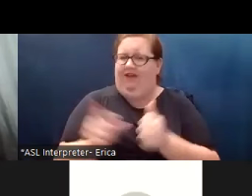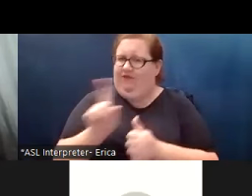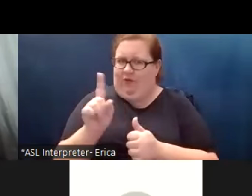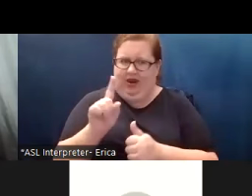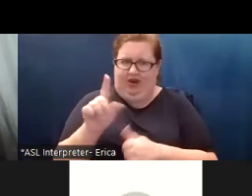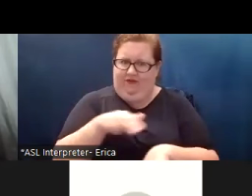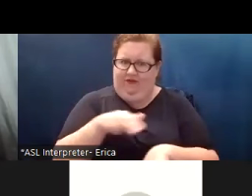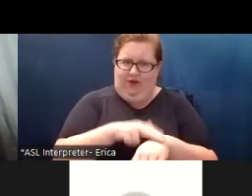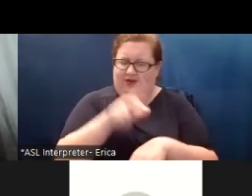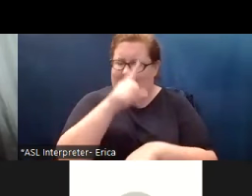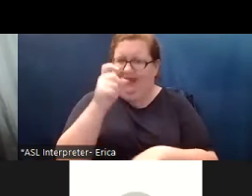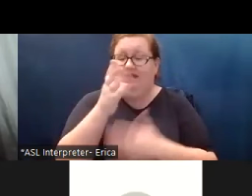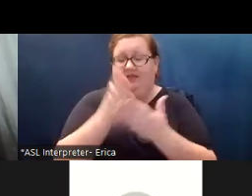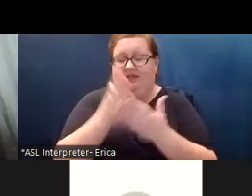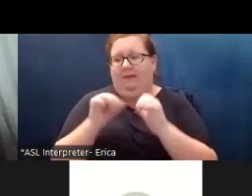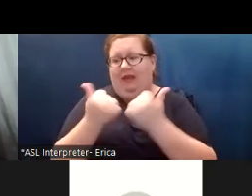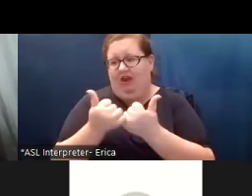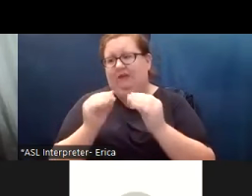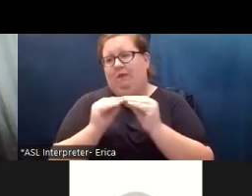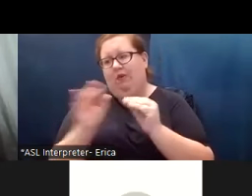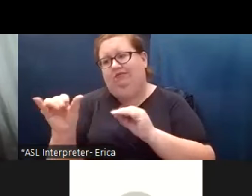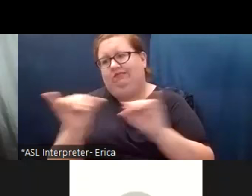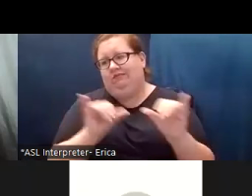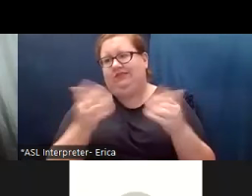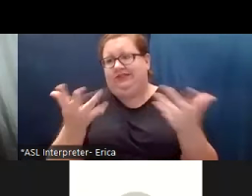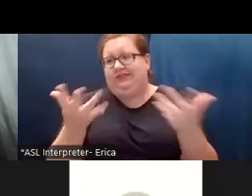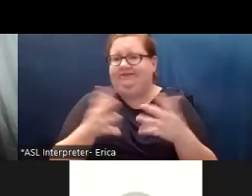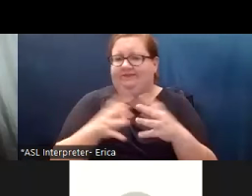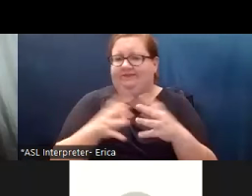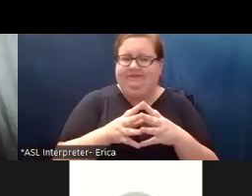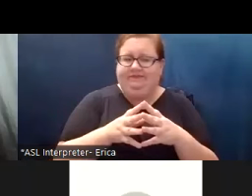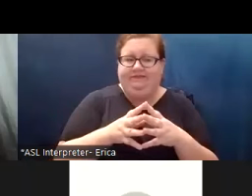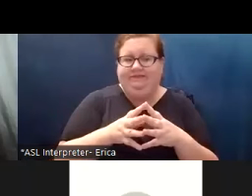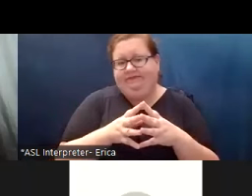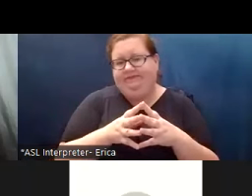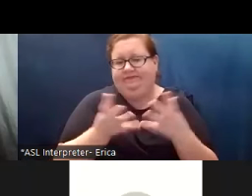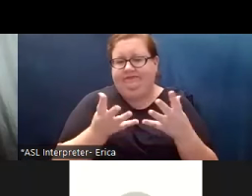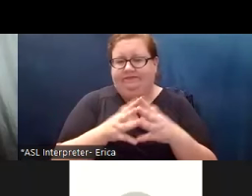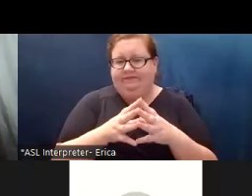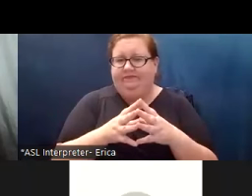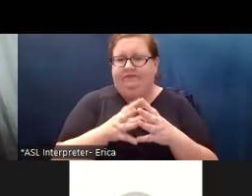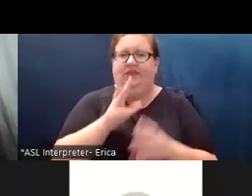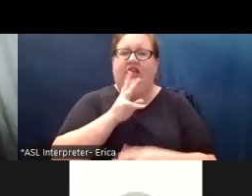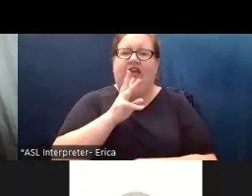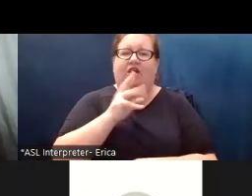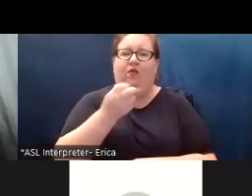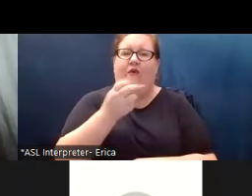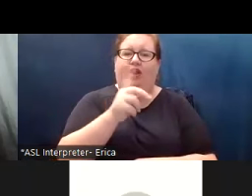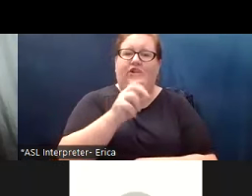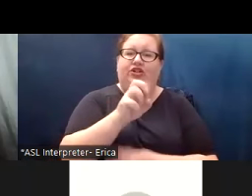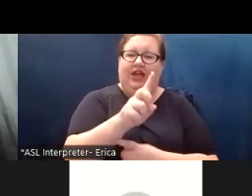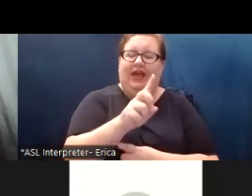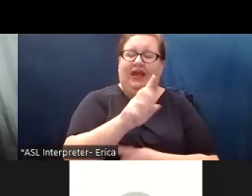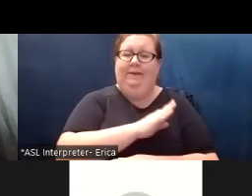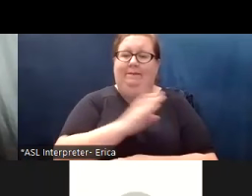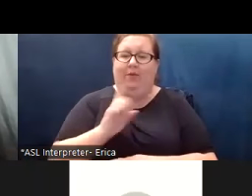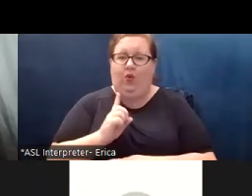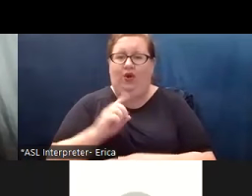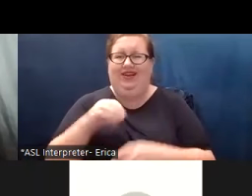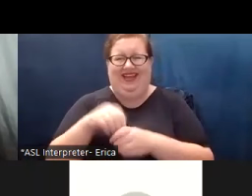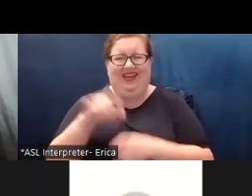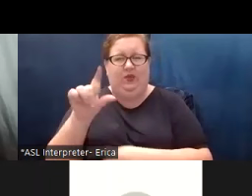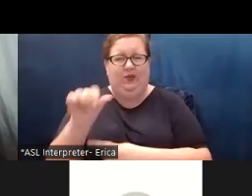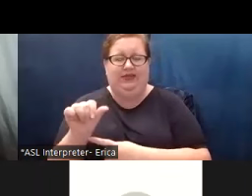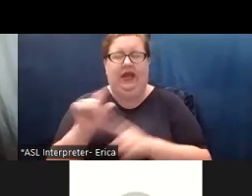some areas where it looks more like a watershed board or something like that, like in Louisiana. But there are